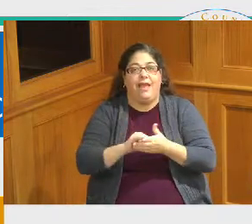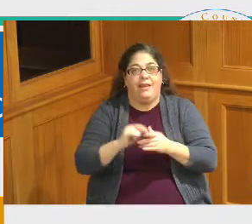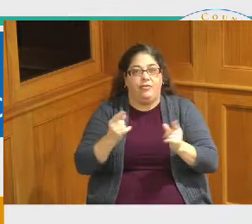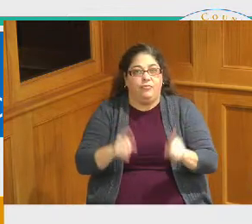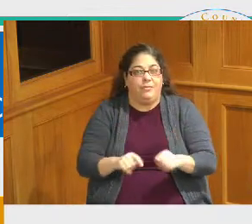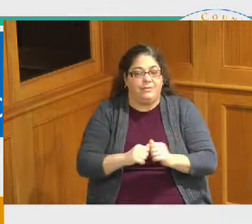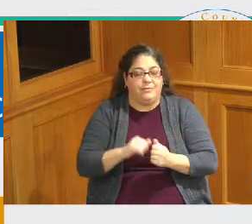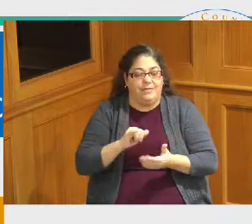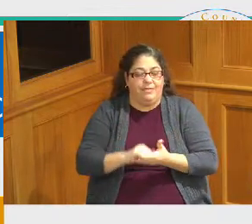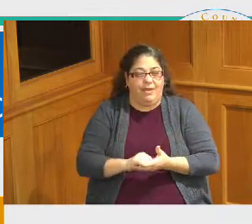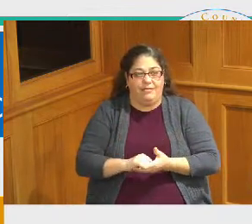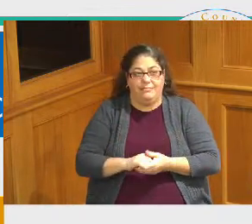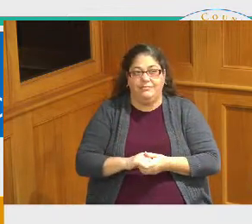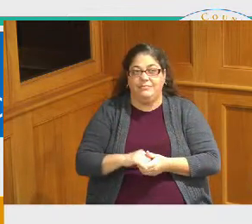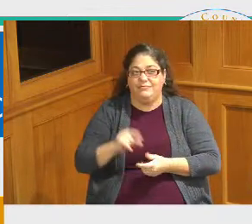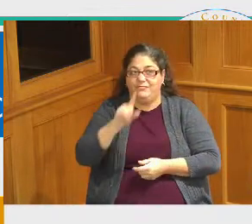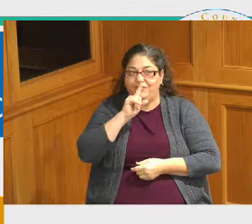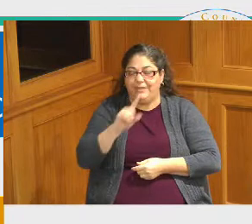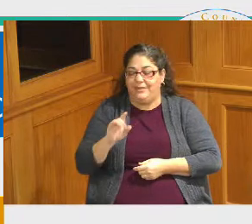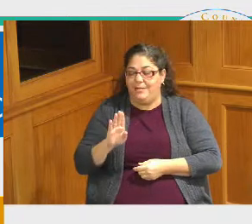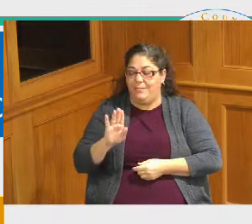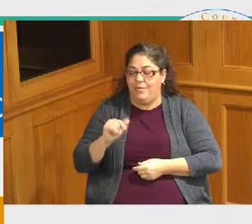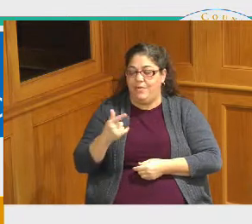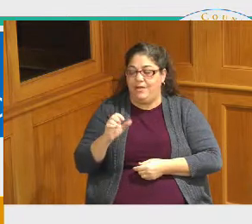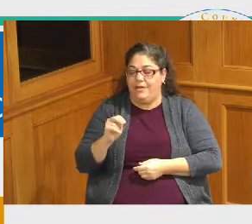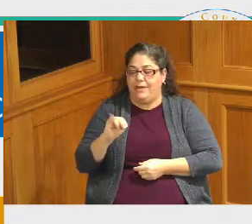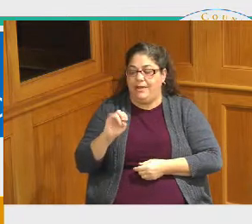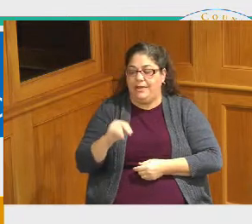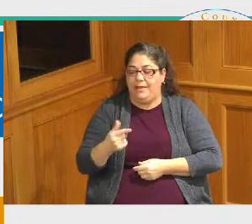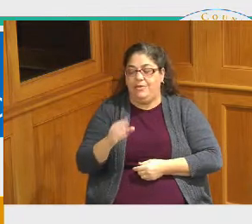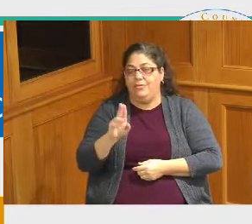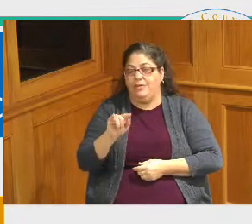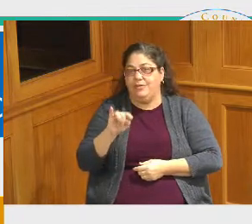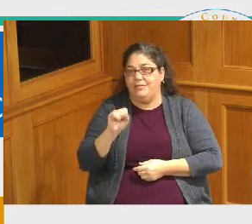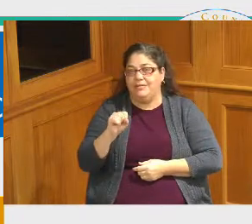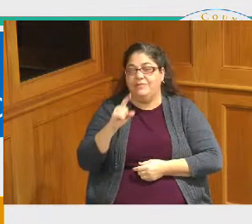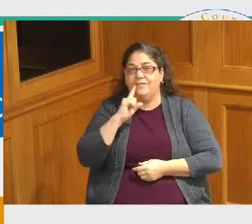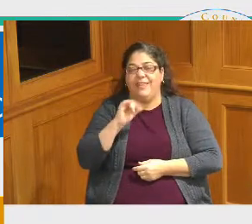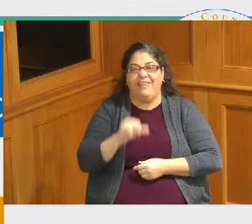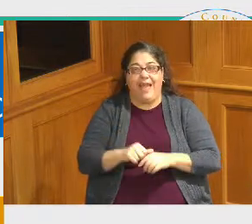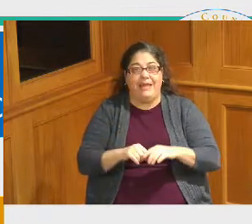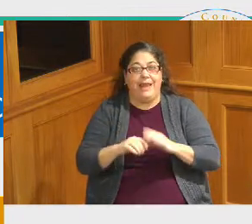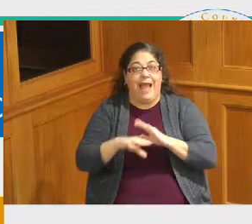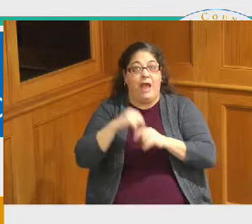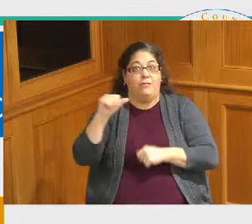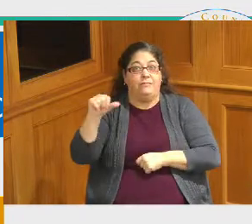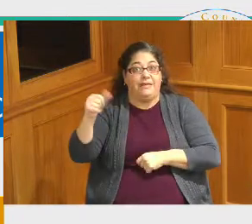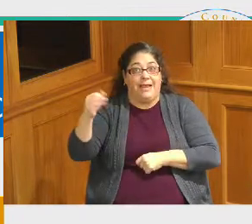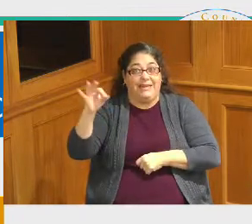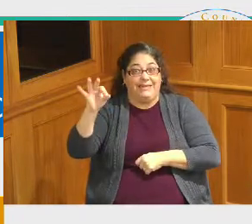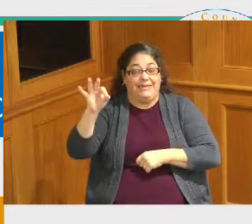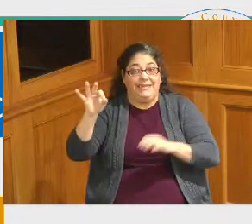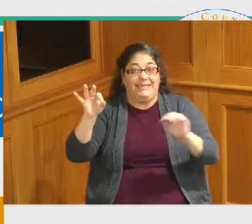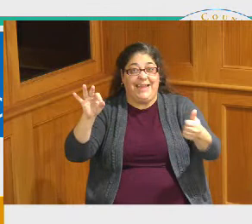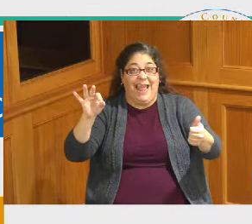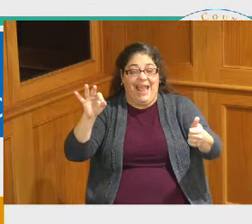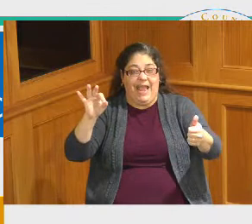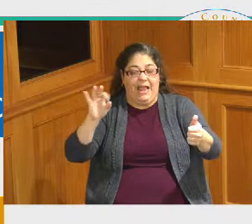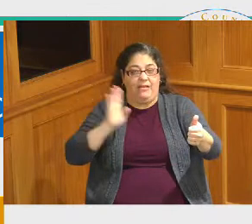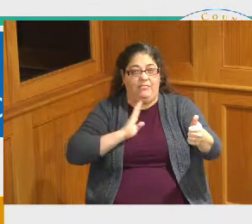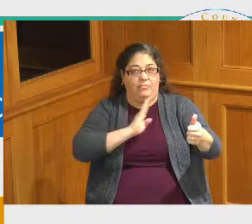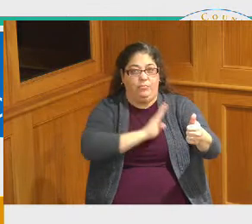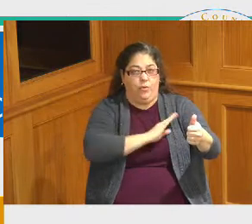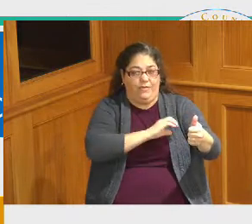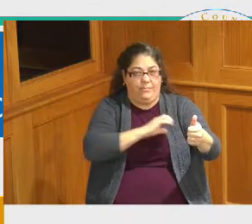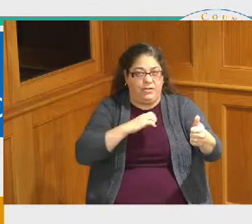new bargaining unit, the Carpenters. So 10 of the 19 are under the Board of County Commissioners. 9